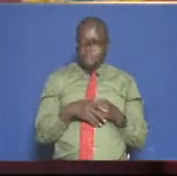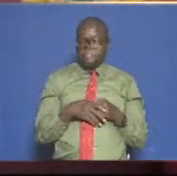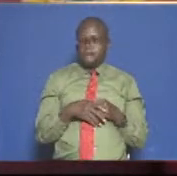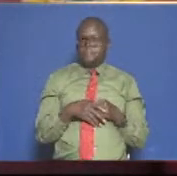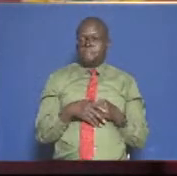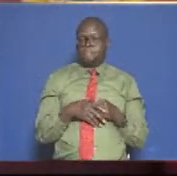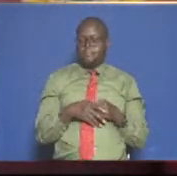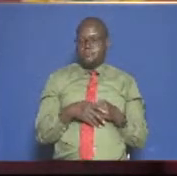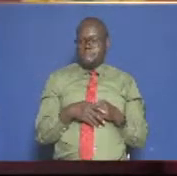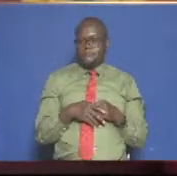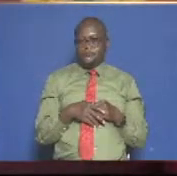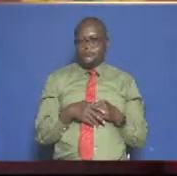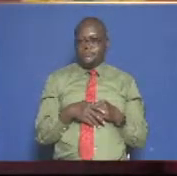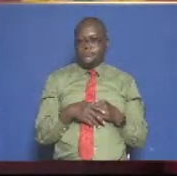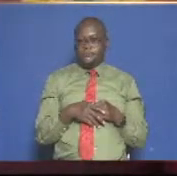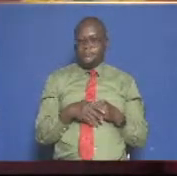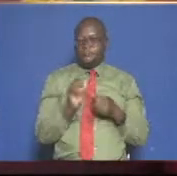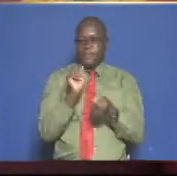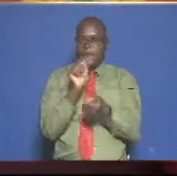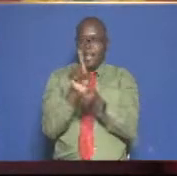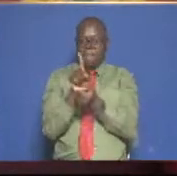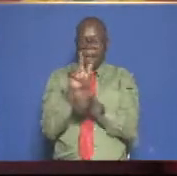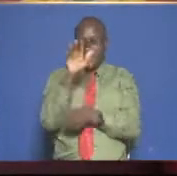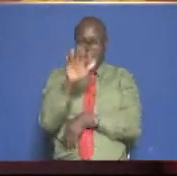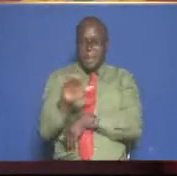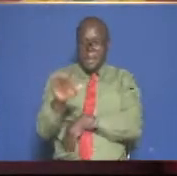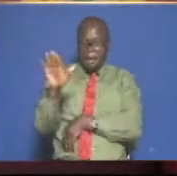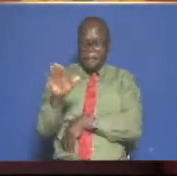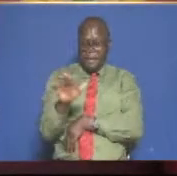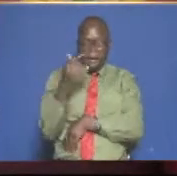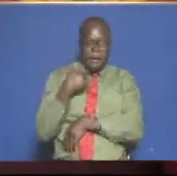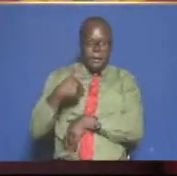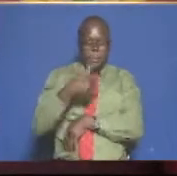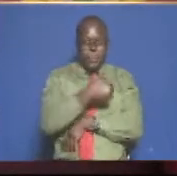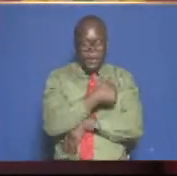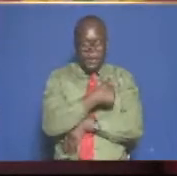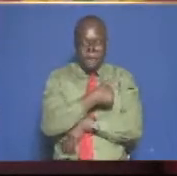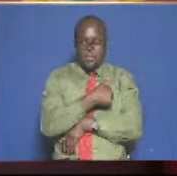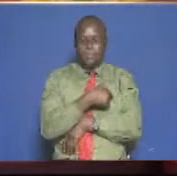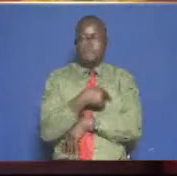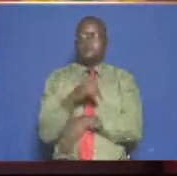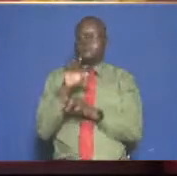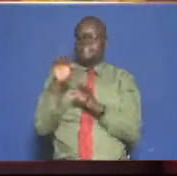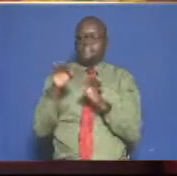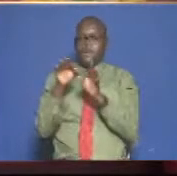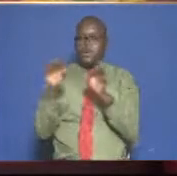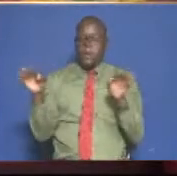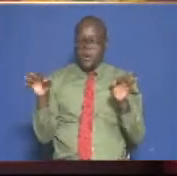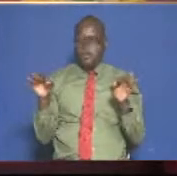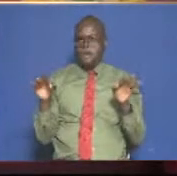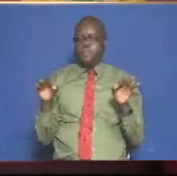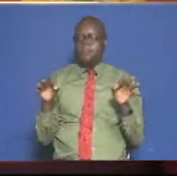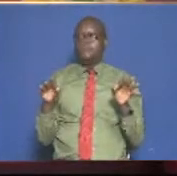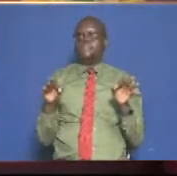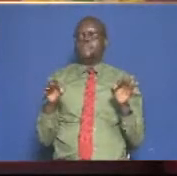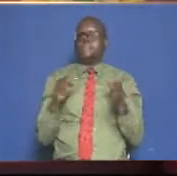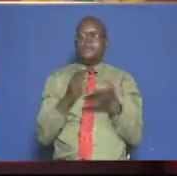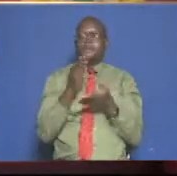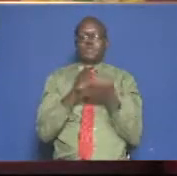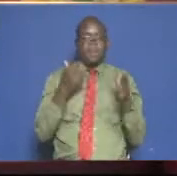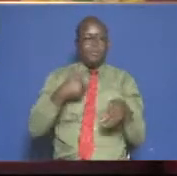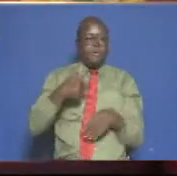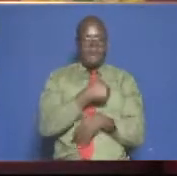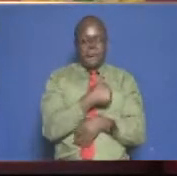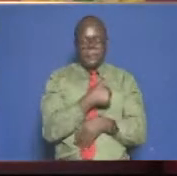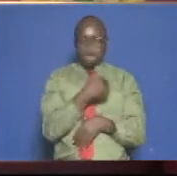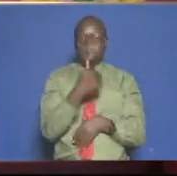the 11th Parliament, we as the Cord Coalition, most of us,